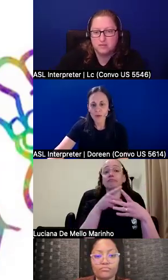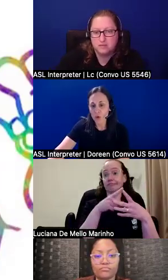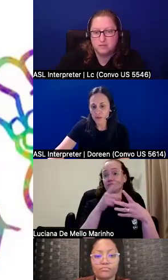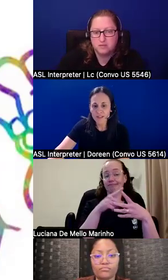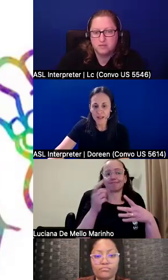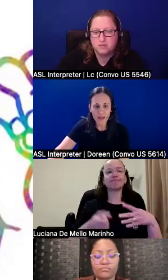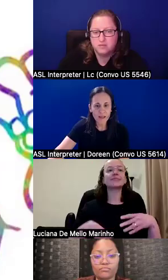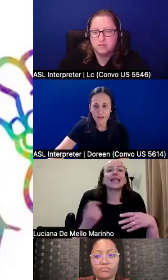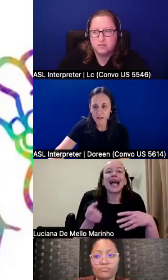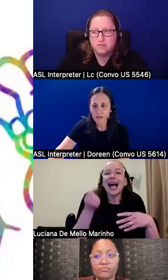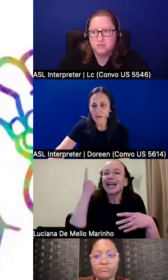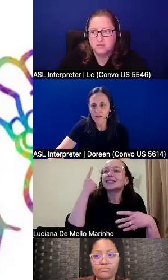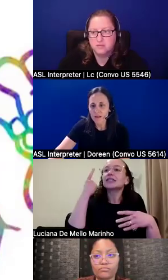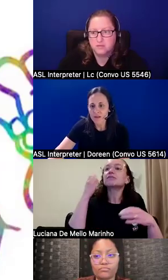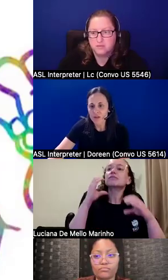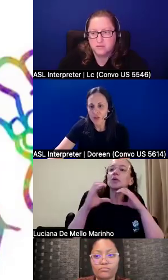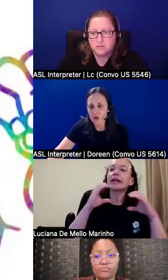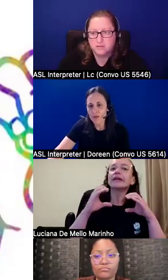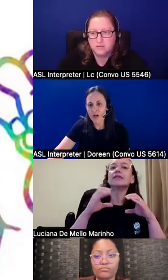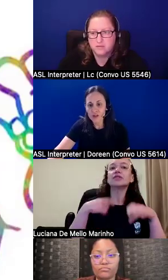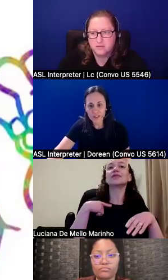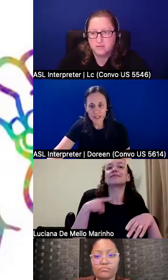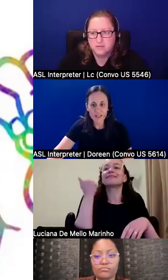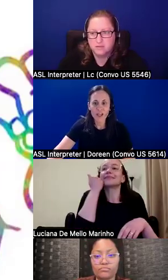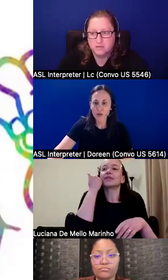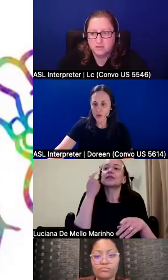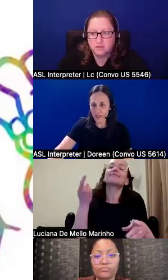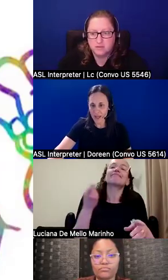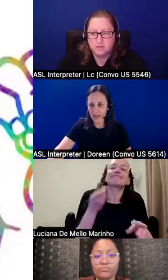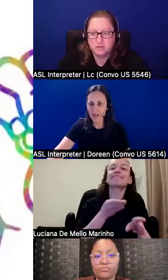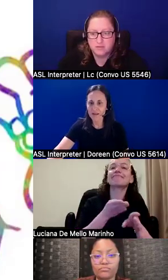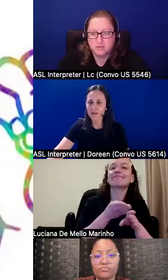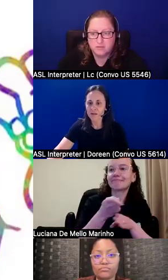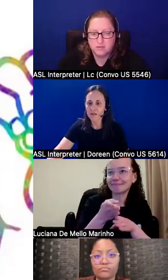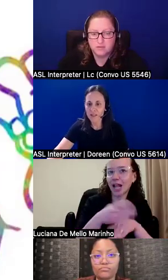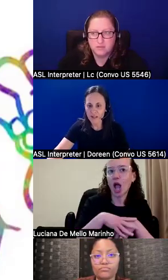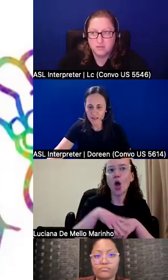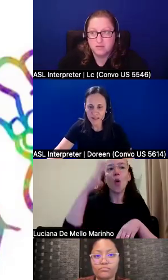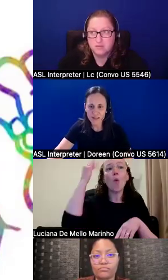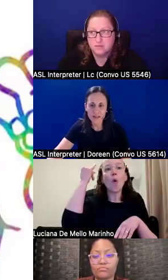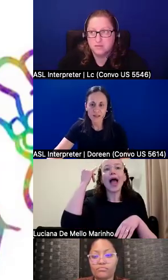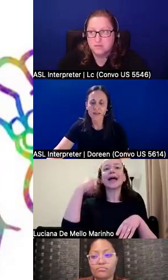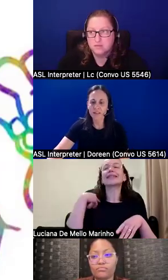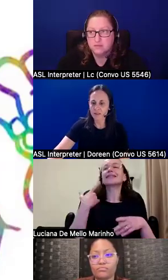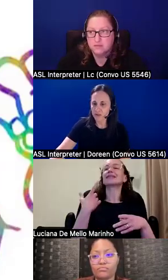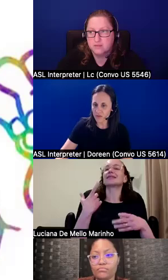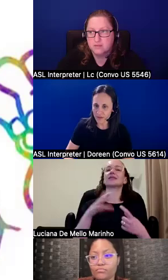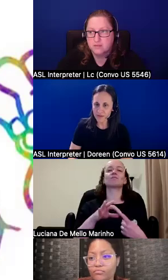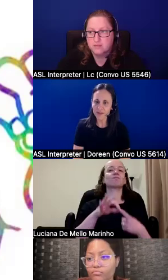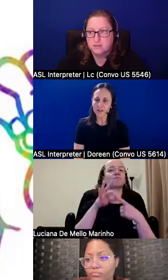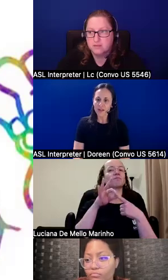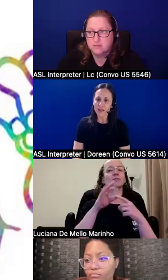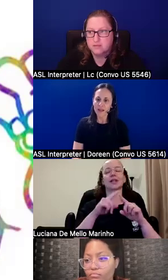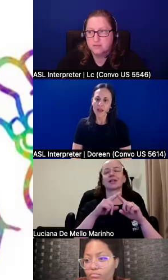workshop goals today. So it's understanding and communicating the dentist and the dental